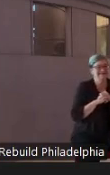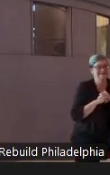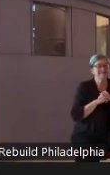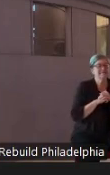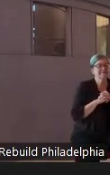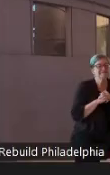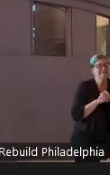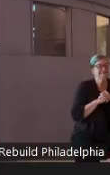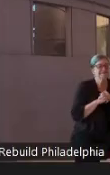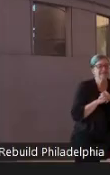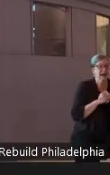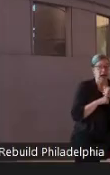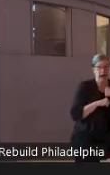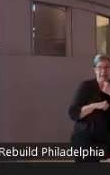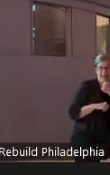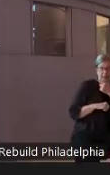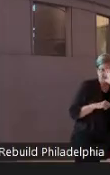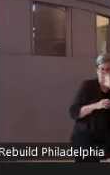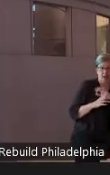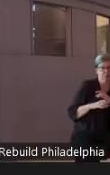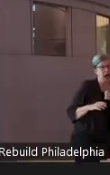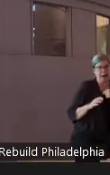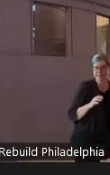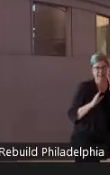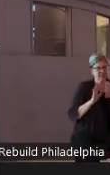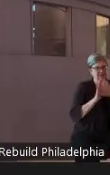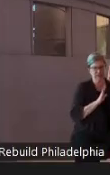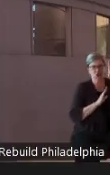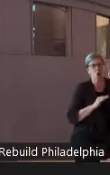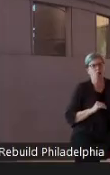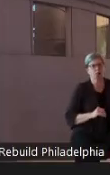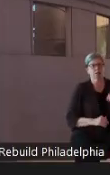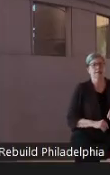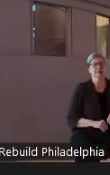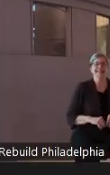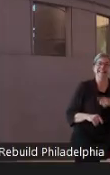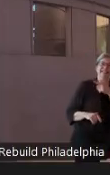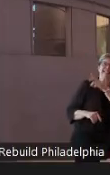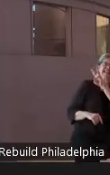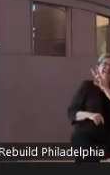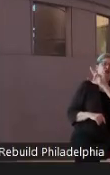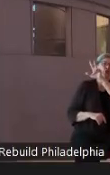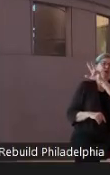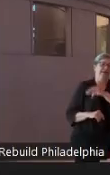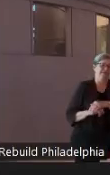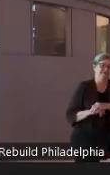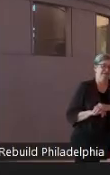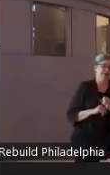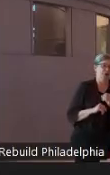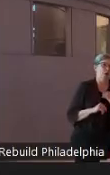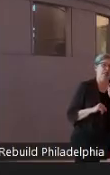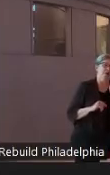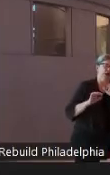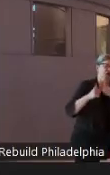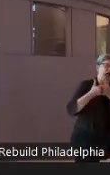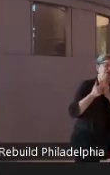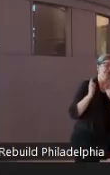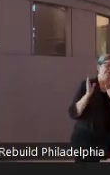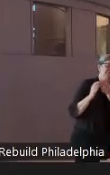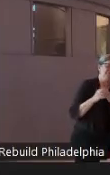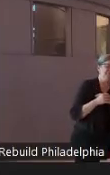Yes, I tell my husband that I'm 6 feet tall. He's 6'3", so it's a little challenge